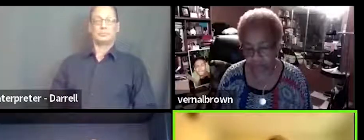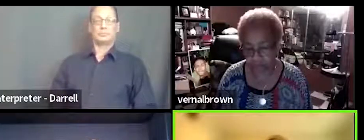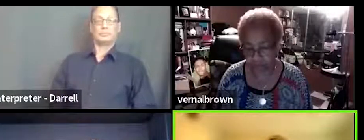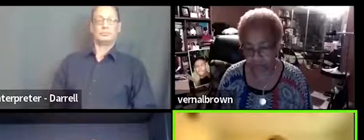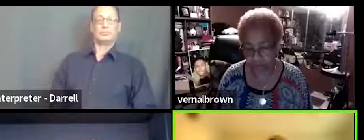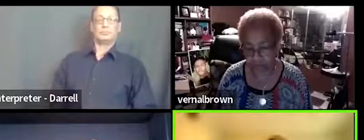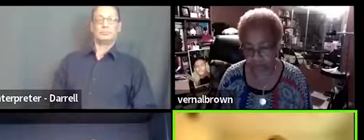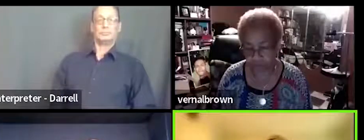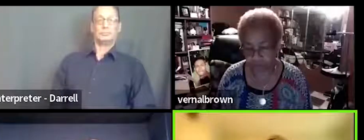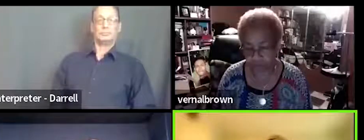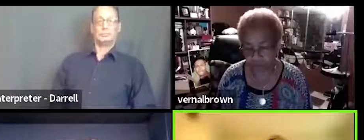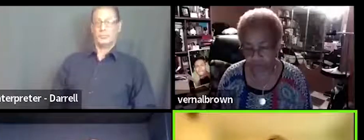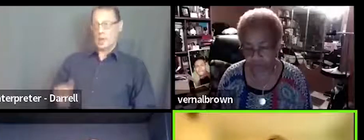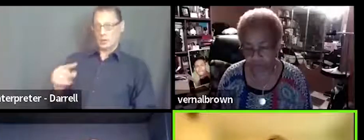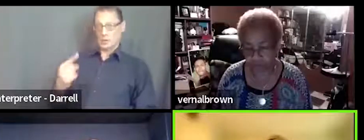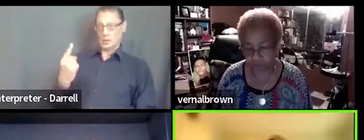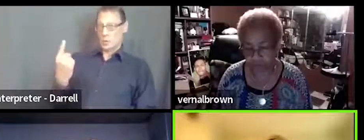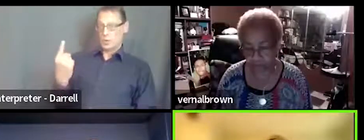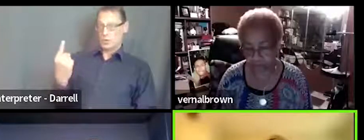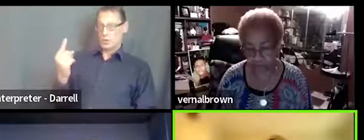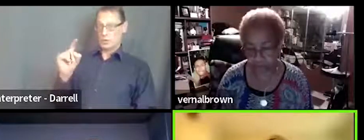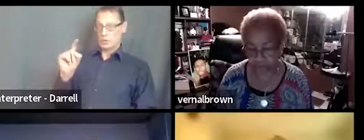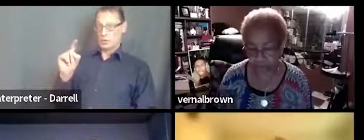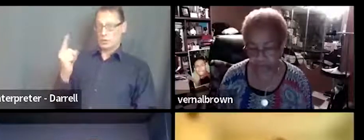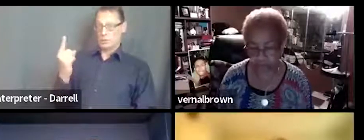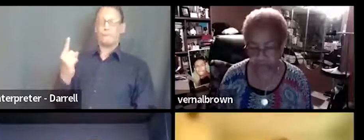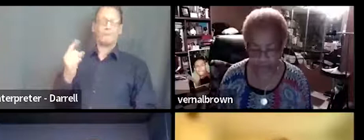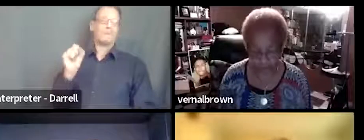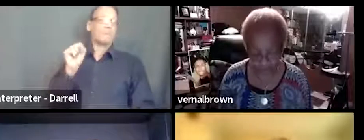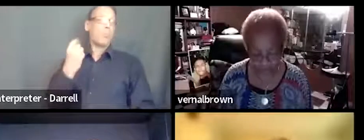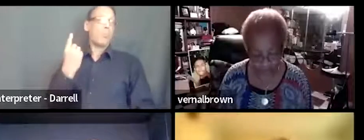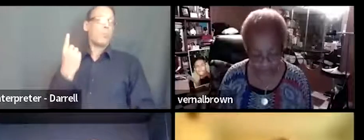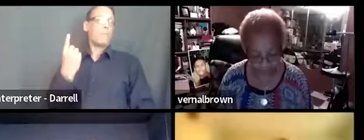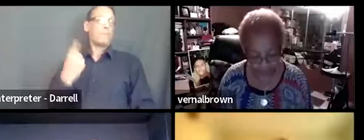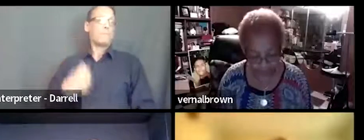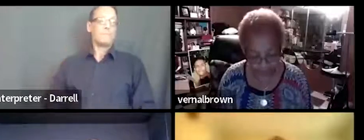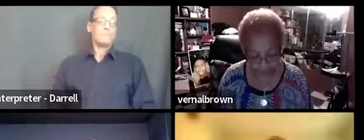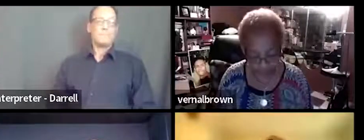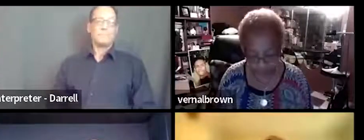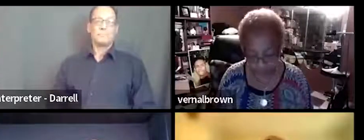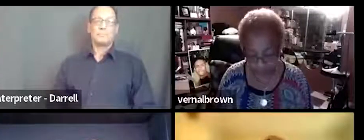Is it the only public comment? Yes, it is.